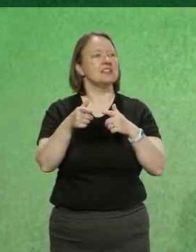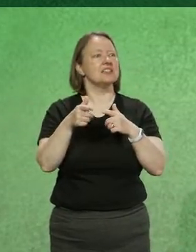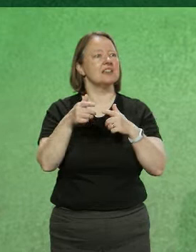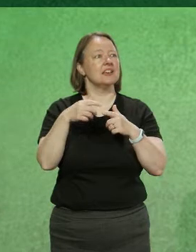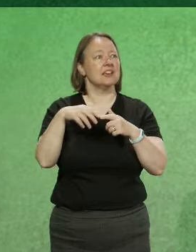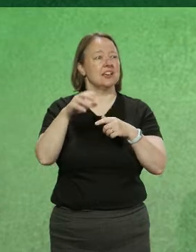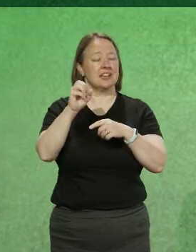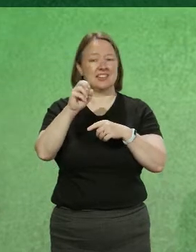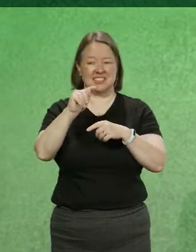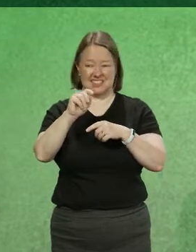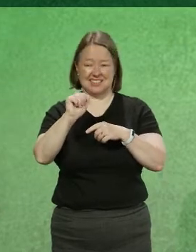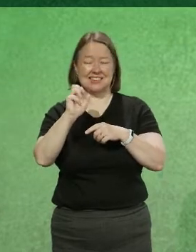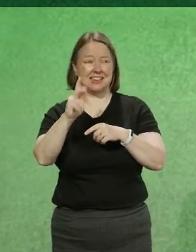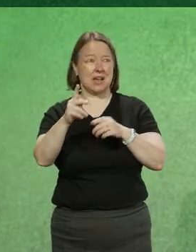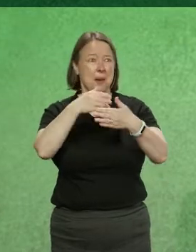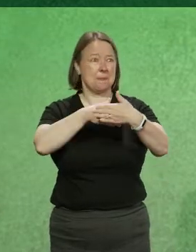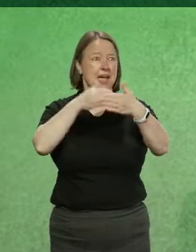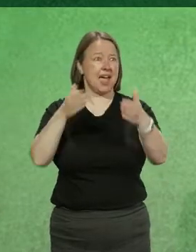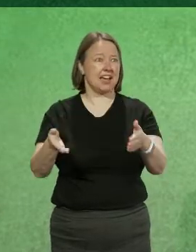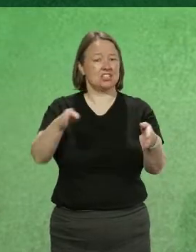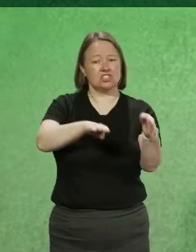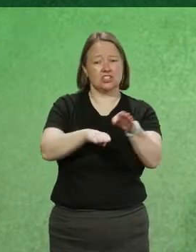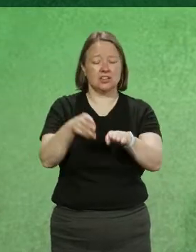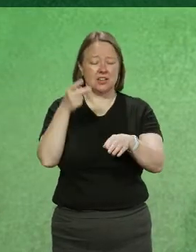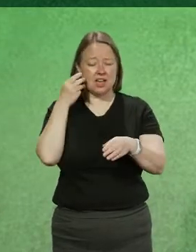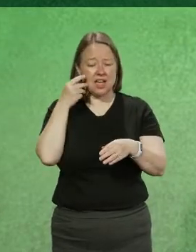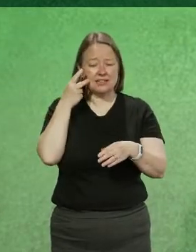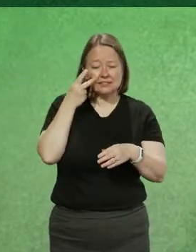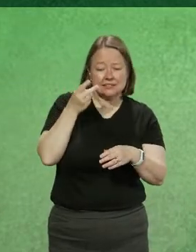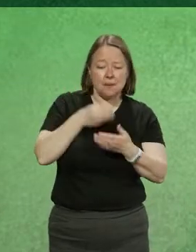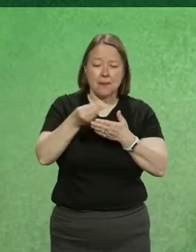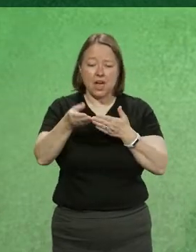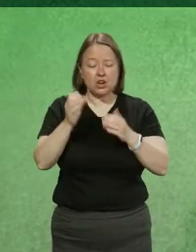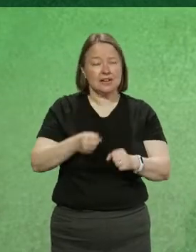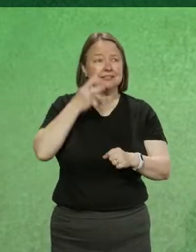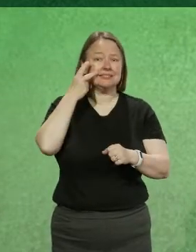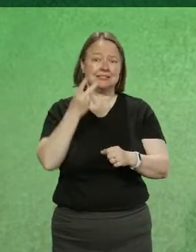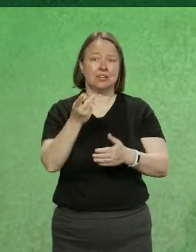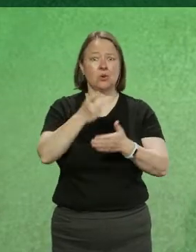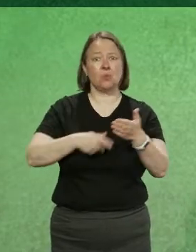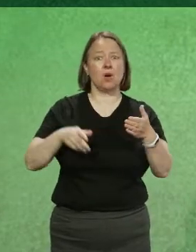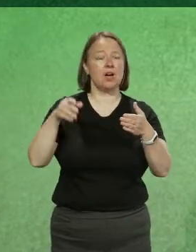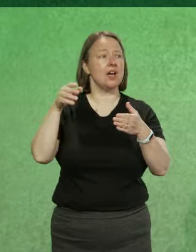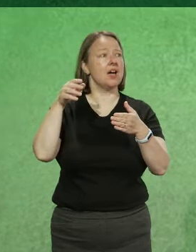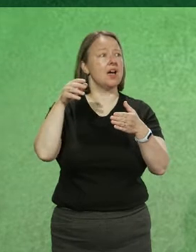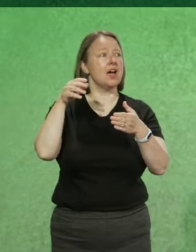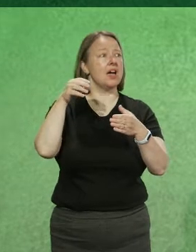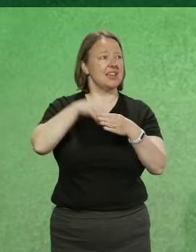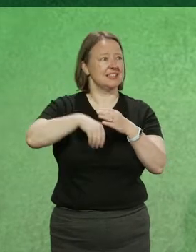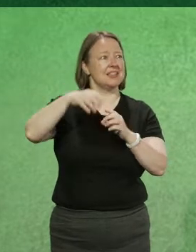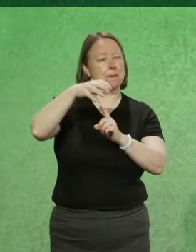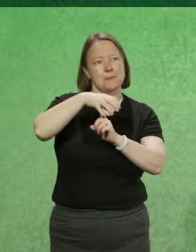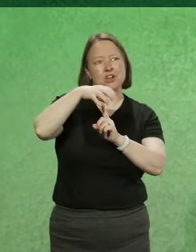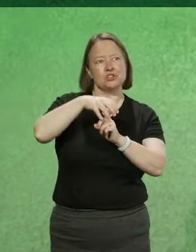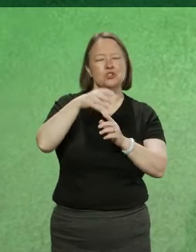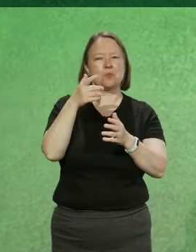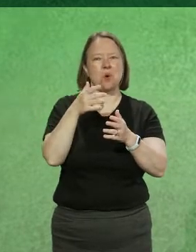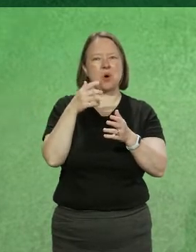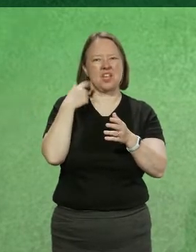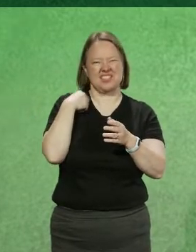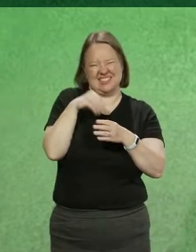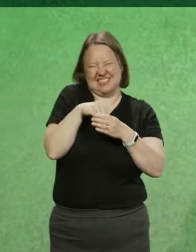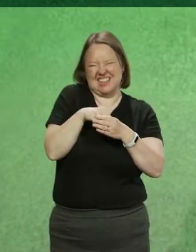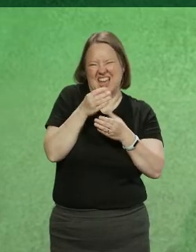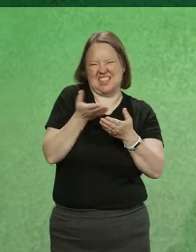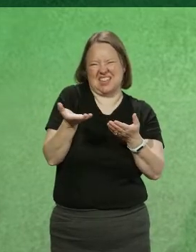packaging that makes the buyer see the content of the mushroom or the content of the